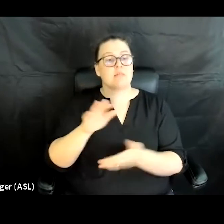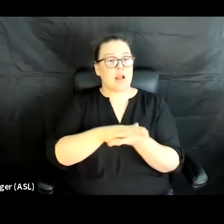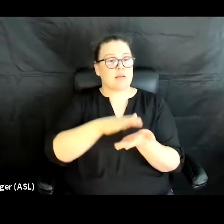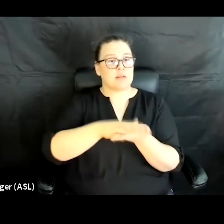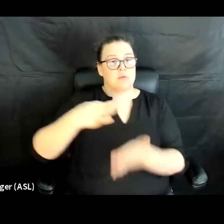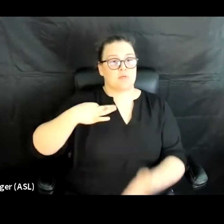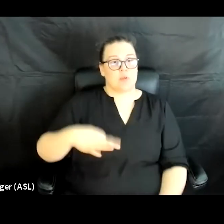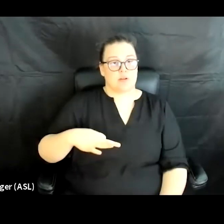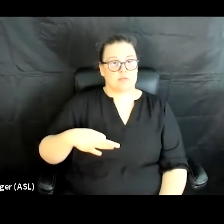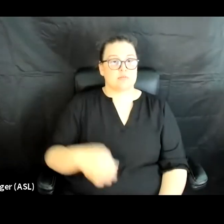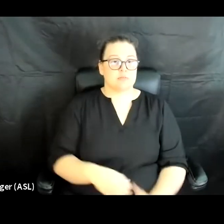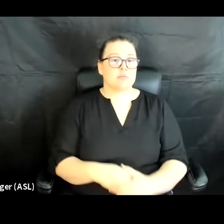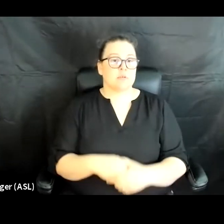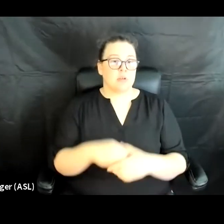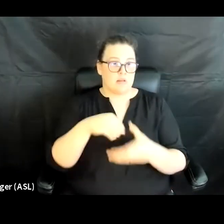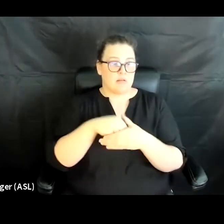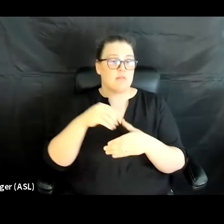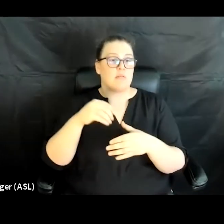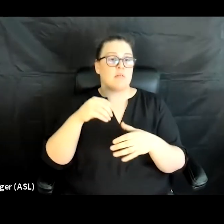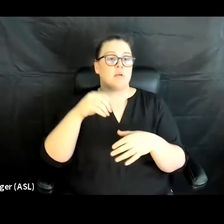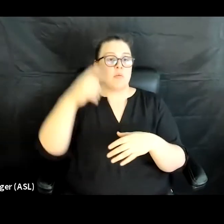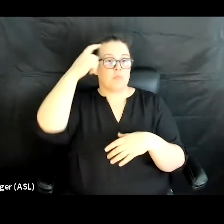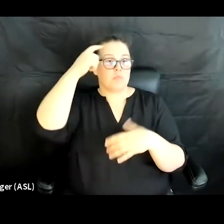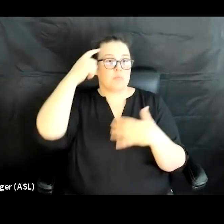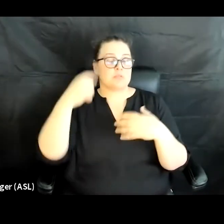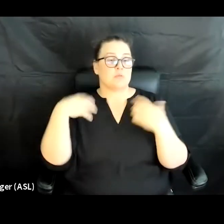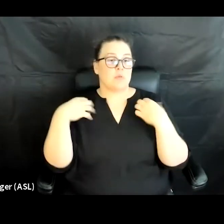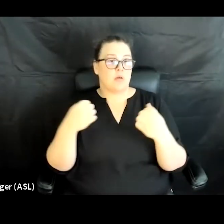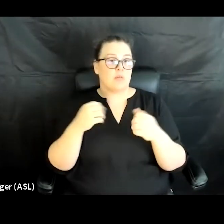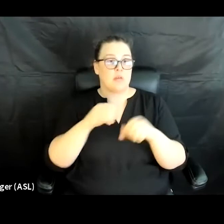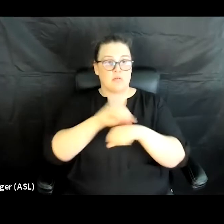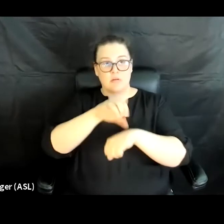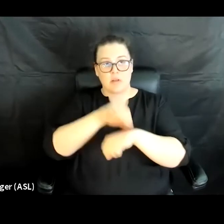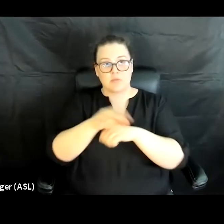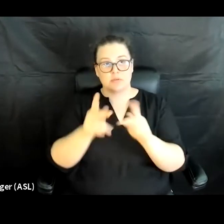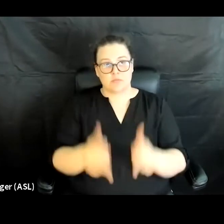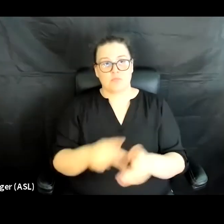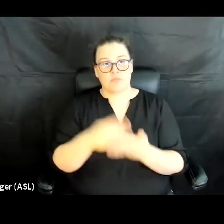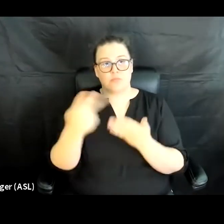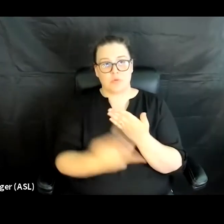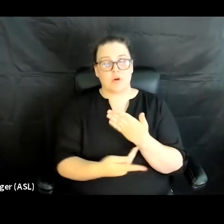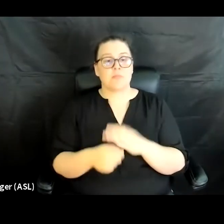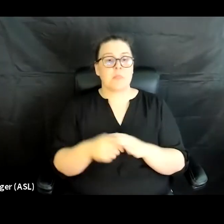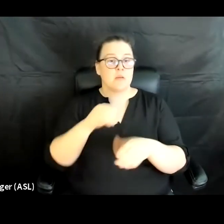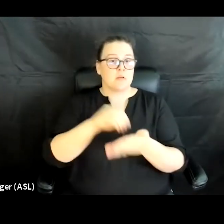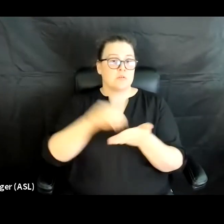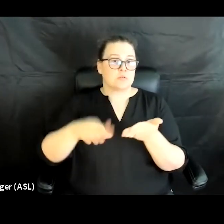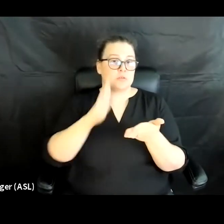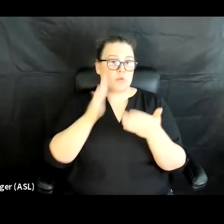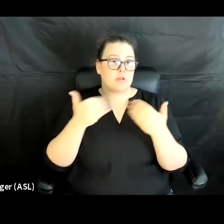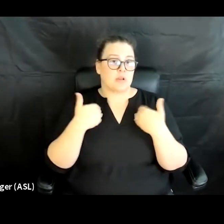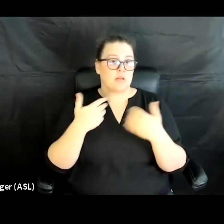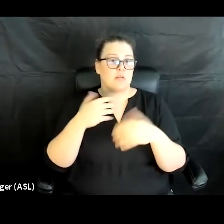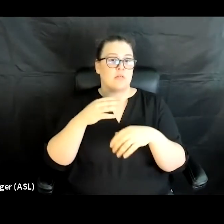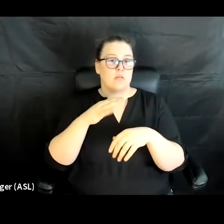our Master's in Clinical Mental Health Counseling program at the college. Students receive ongoing professional development.